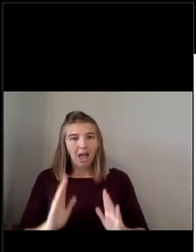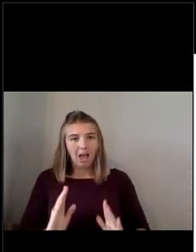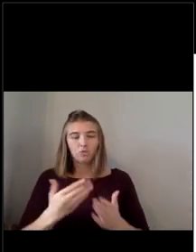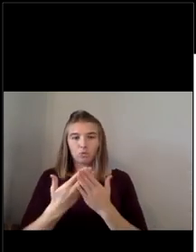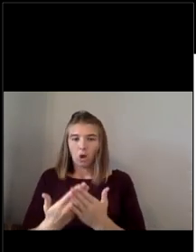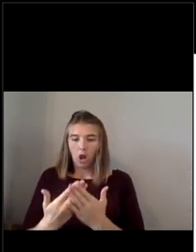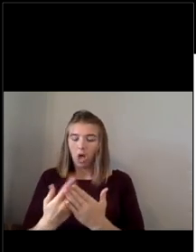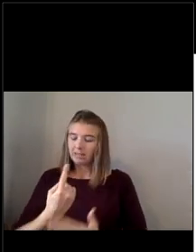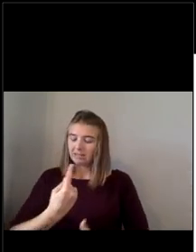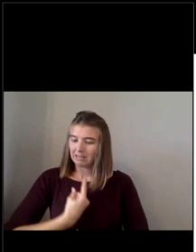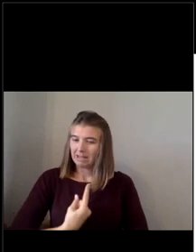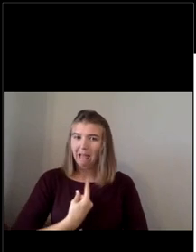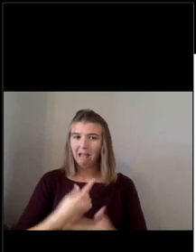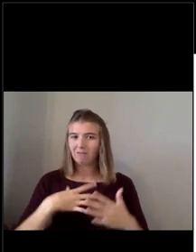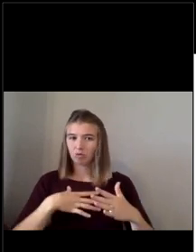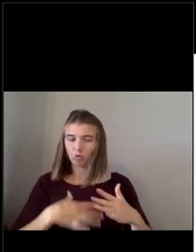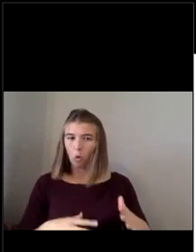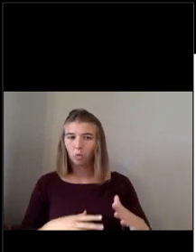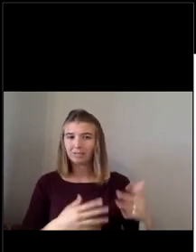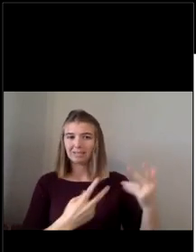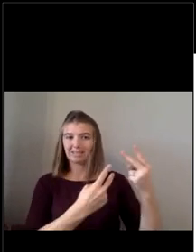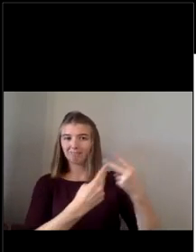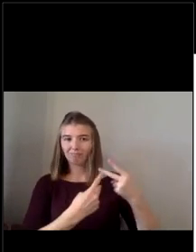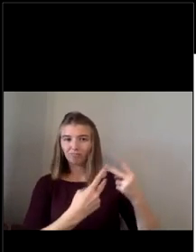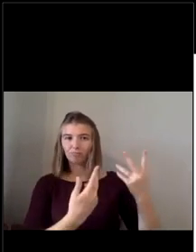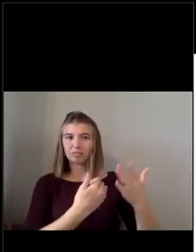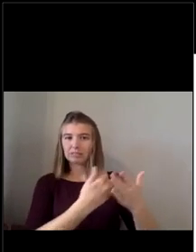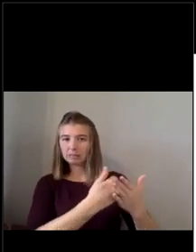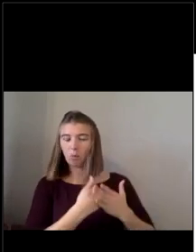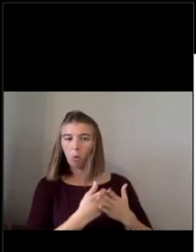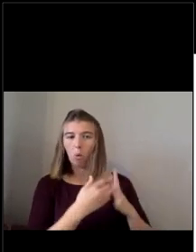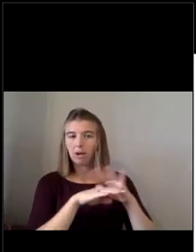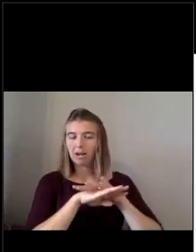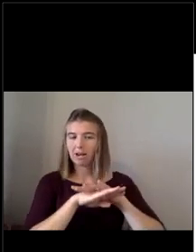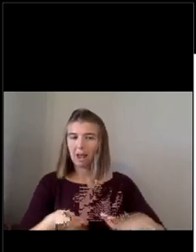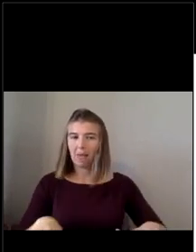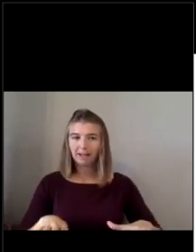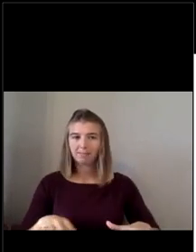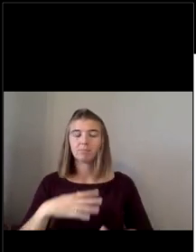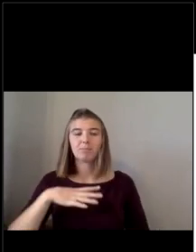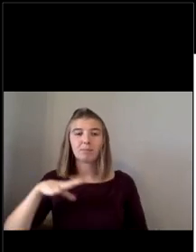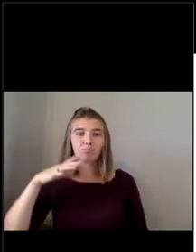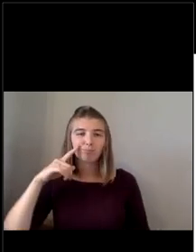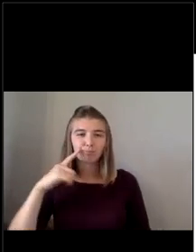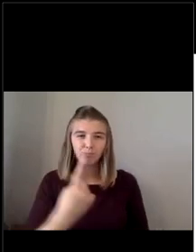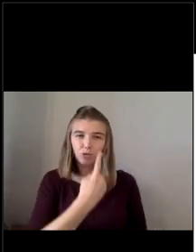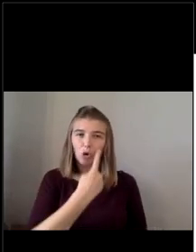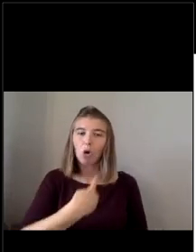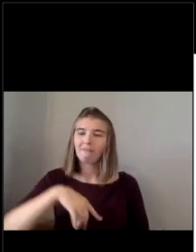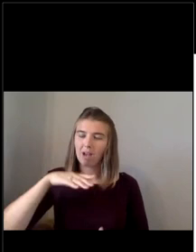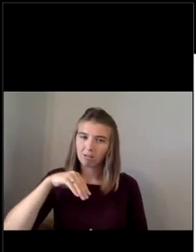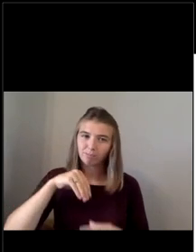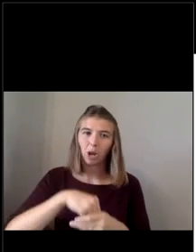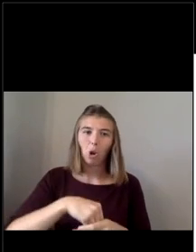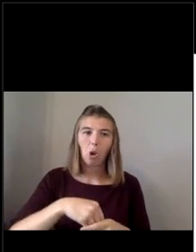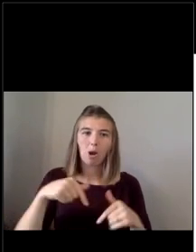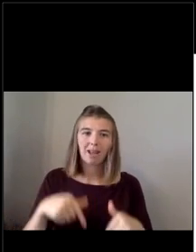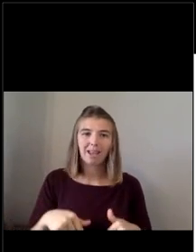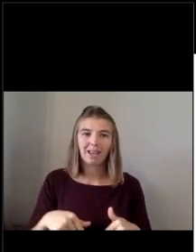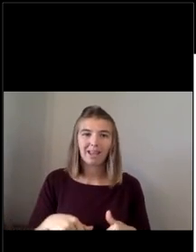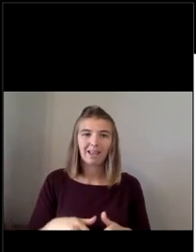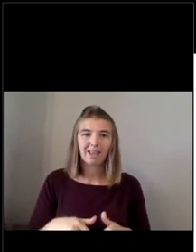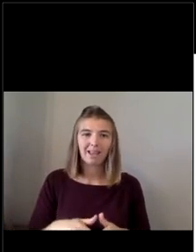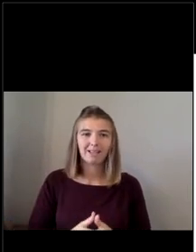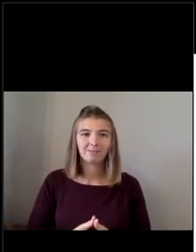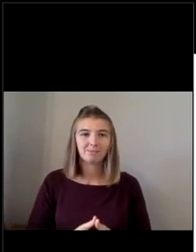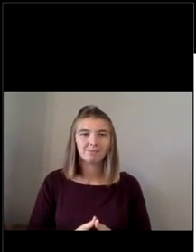myself, constantly trying to prove to everyone that I belonged. My fears of others realizing that I didn't belong